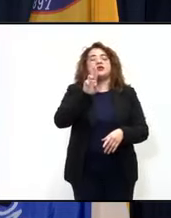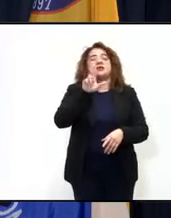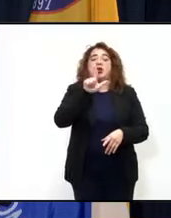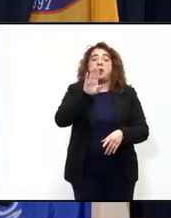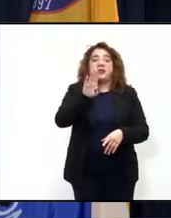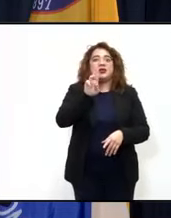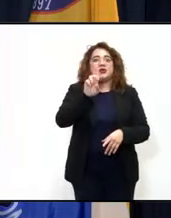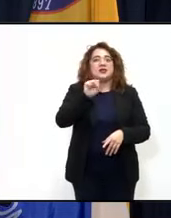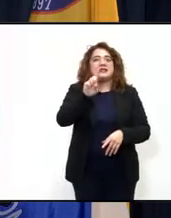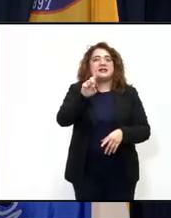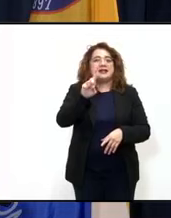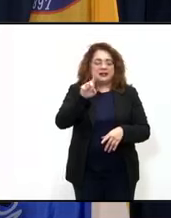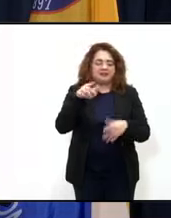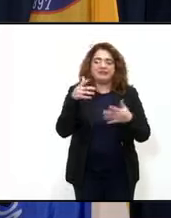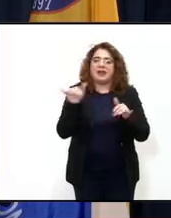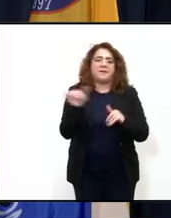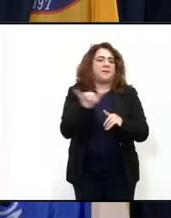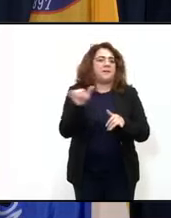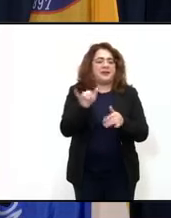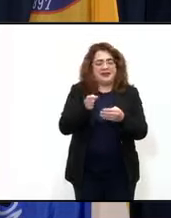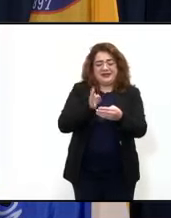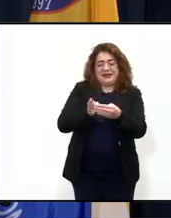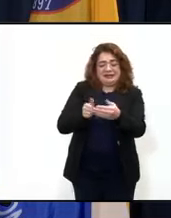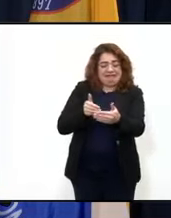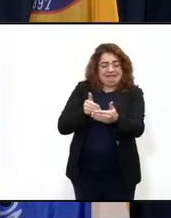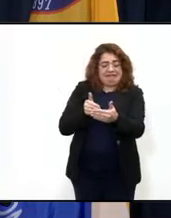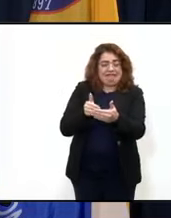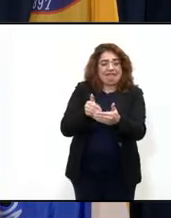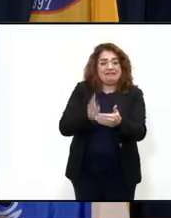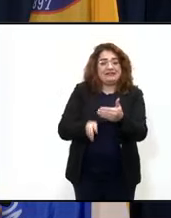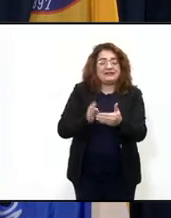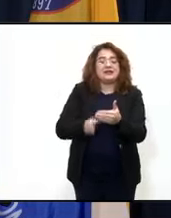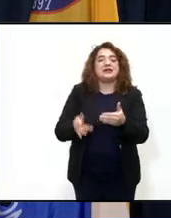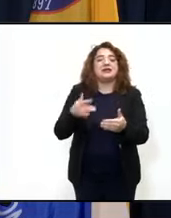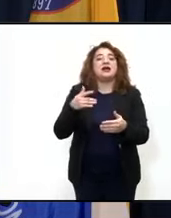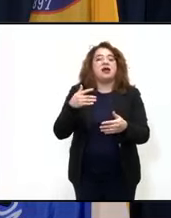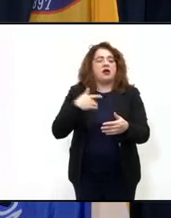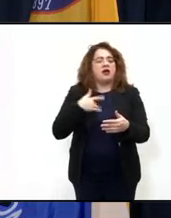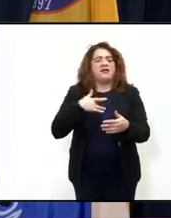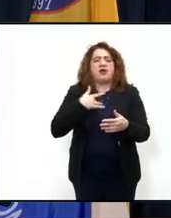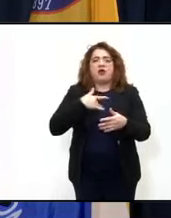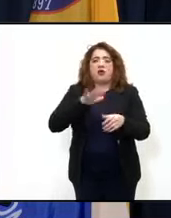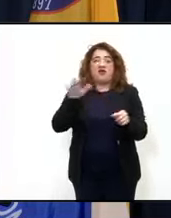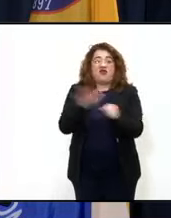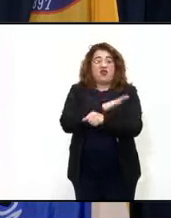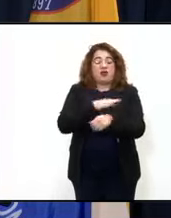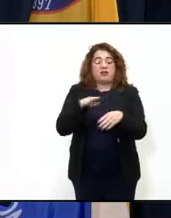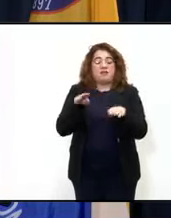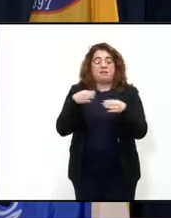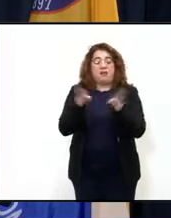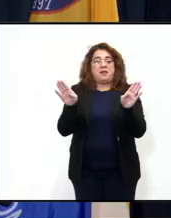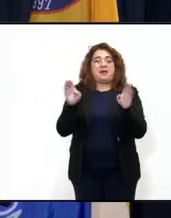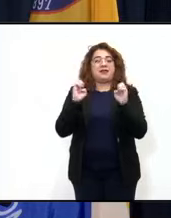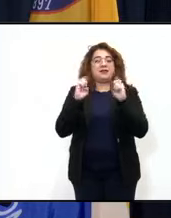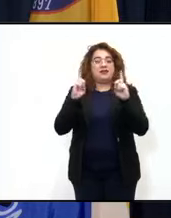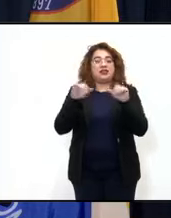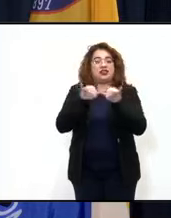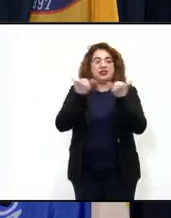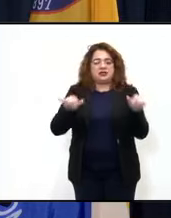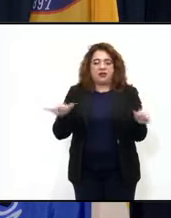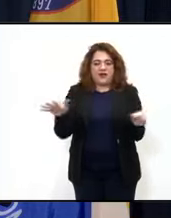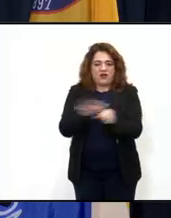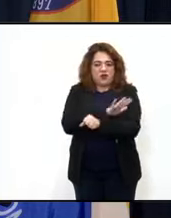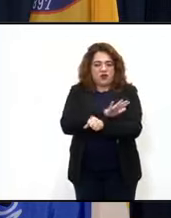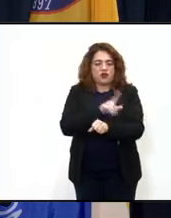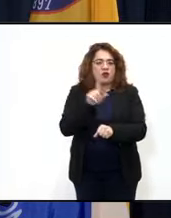next week or so, we'll have our entire public education system completely vaccinated in the city of